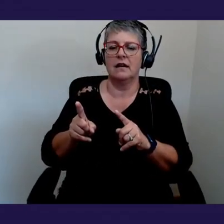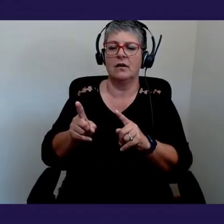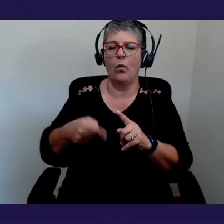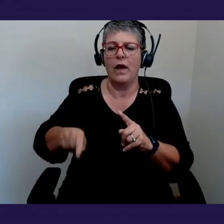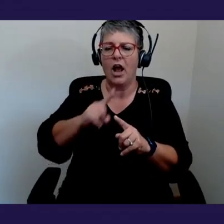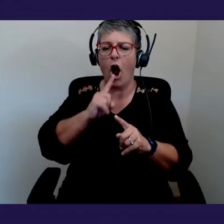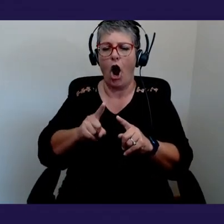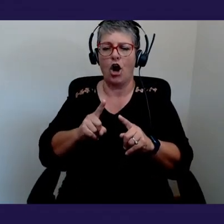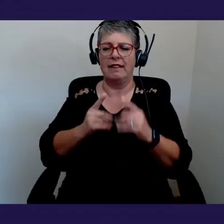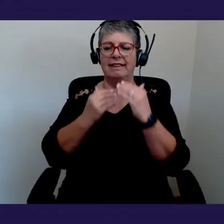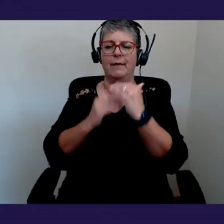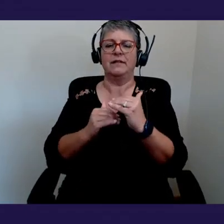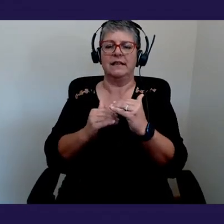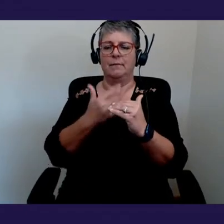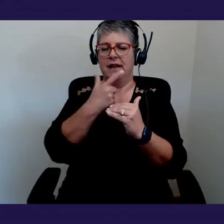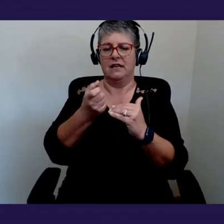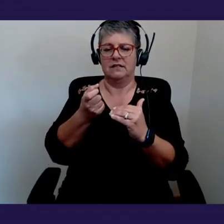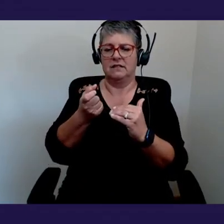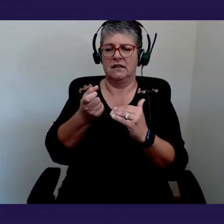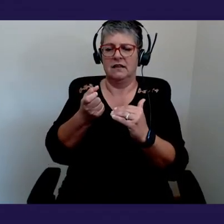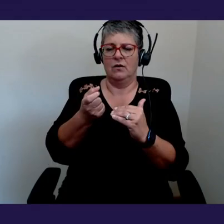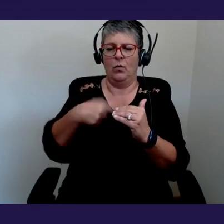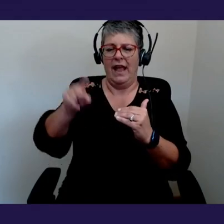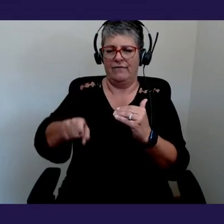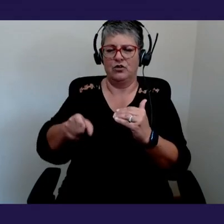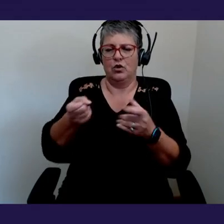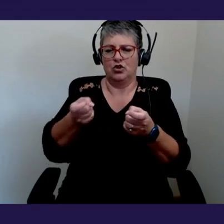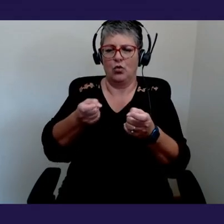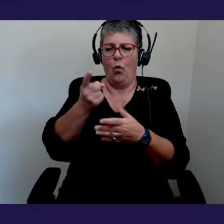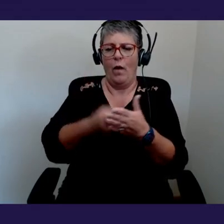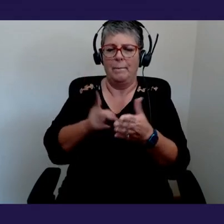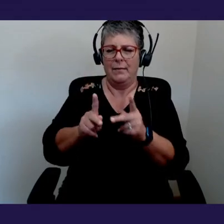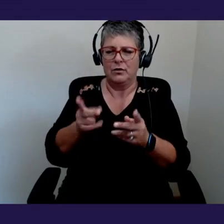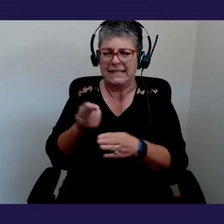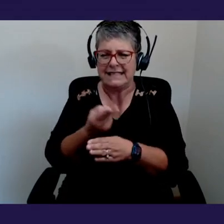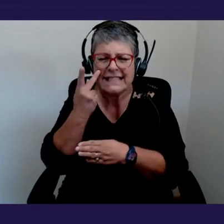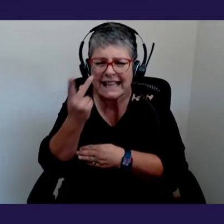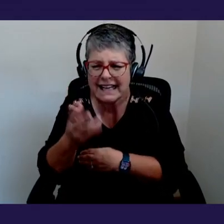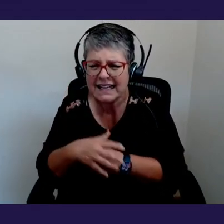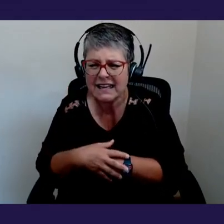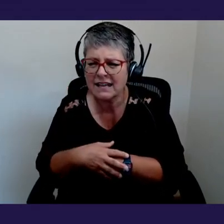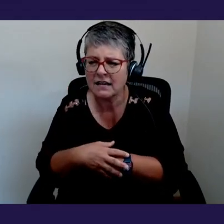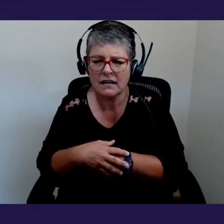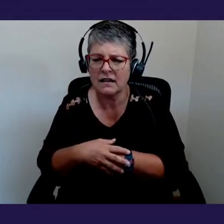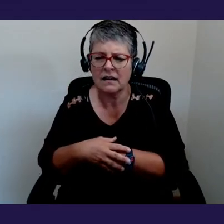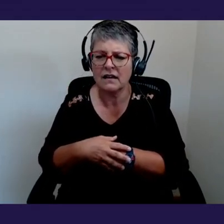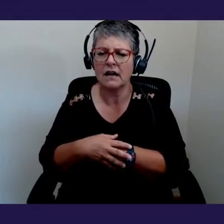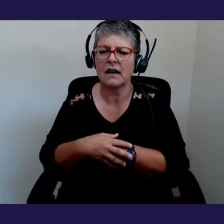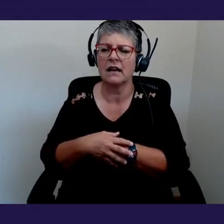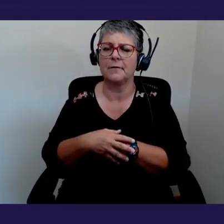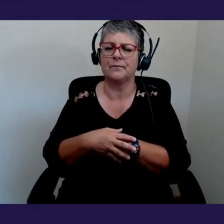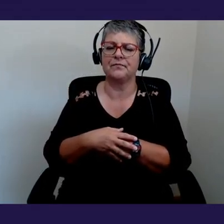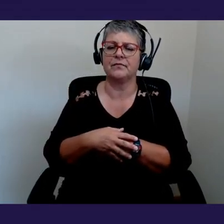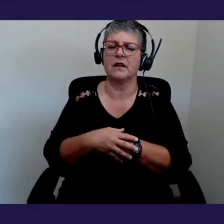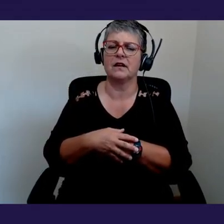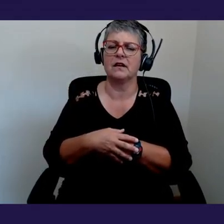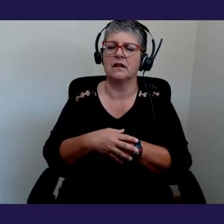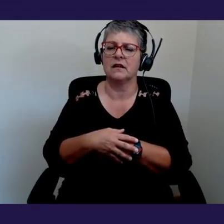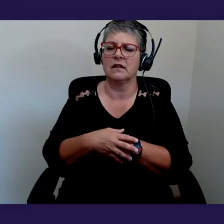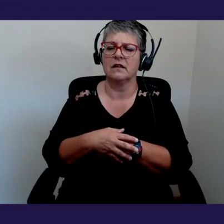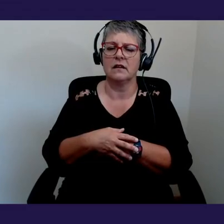artificial scenarios. So working with the World Health Organization, we wanted to fill this gap by building tools that can actually find